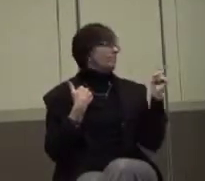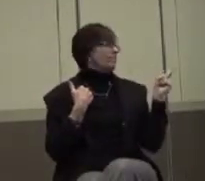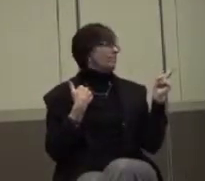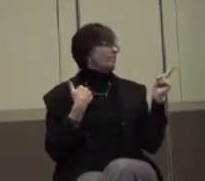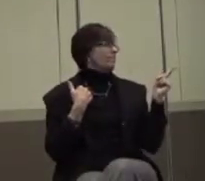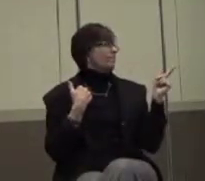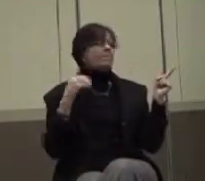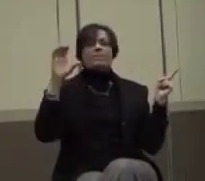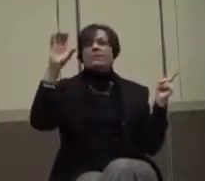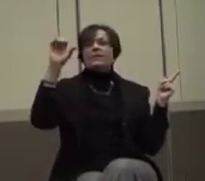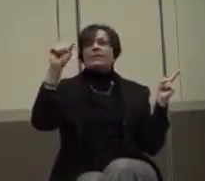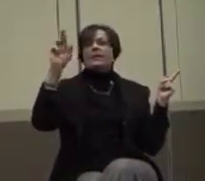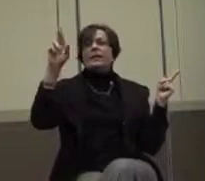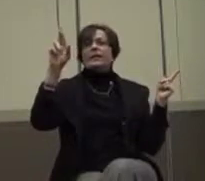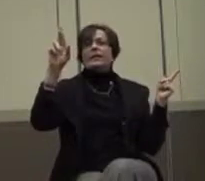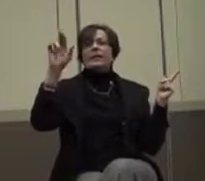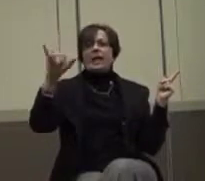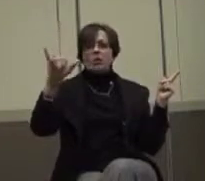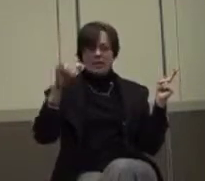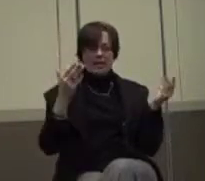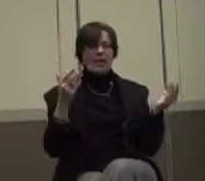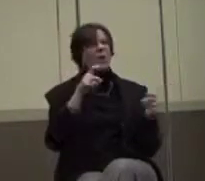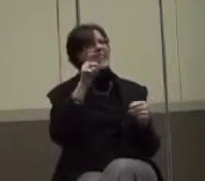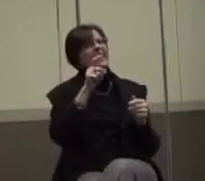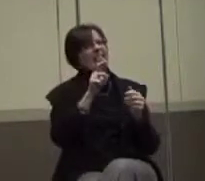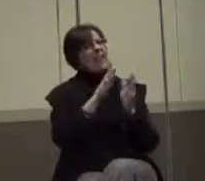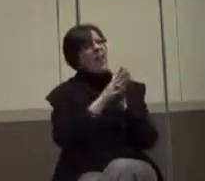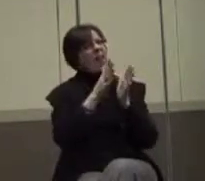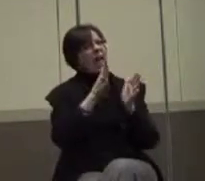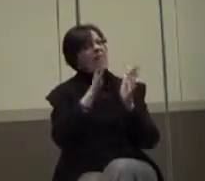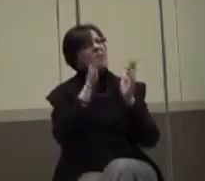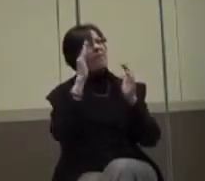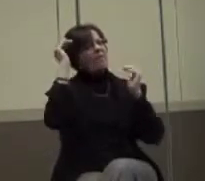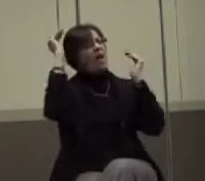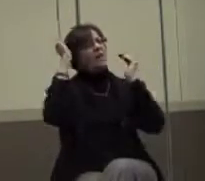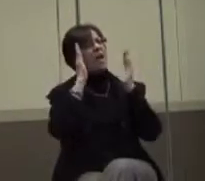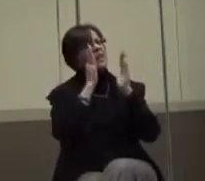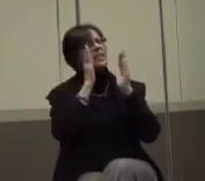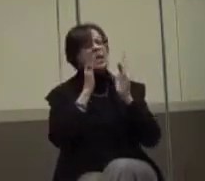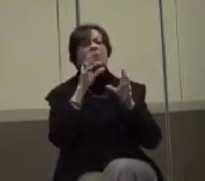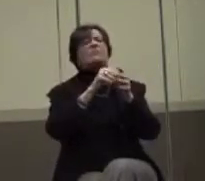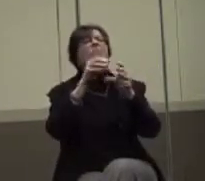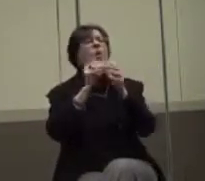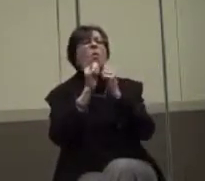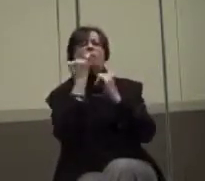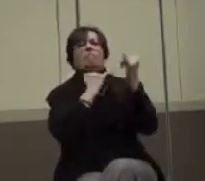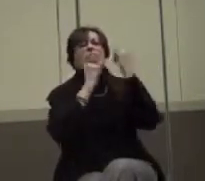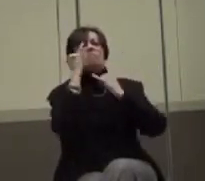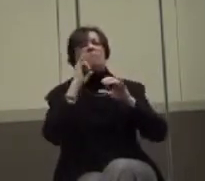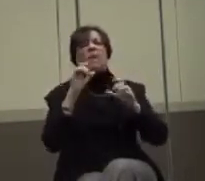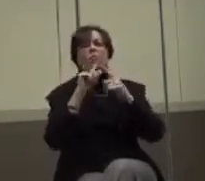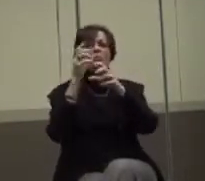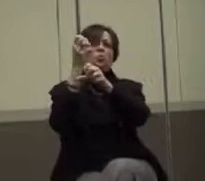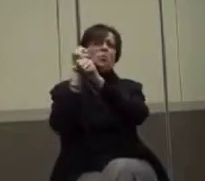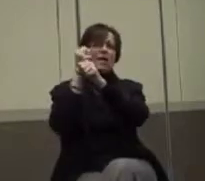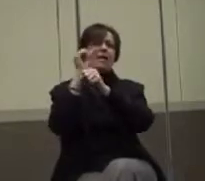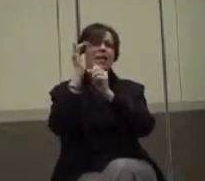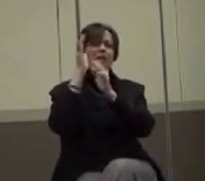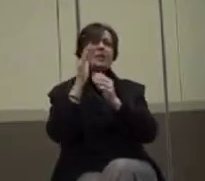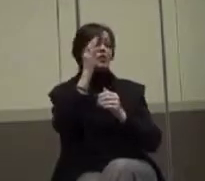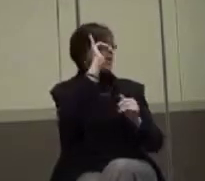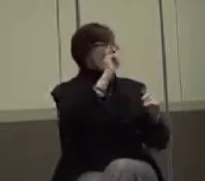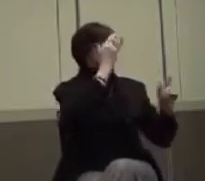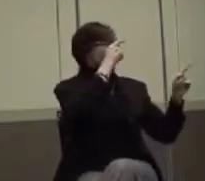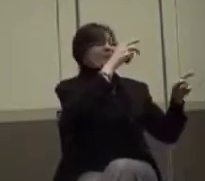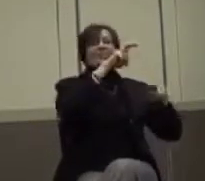here, needs lots of adult attention. All right? Engages in all kinds of inappropriate behavior to get it. All right? That's why she sits in front. Okay? Although nobody